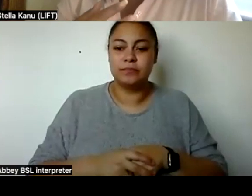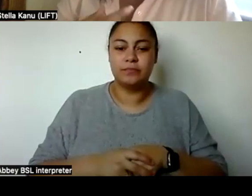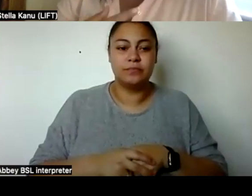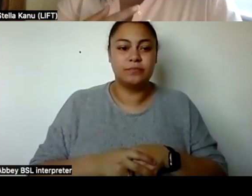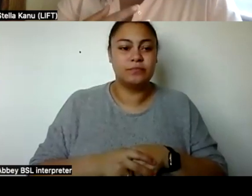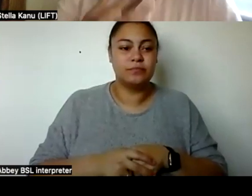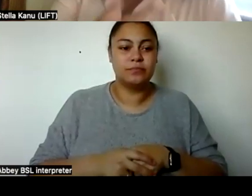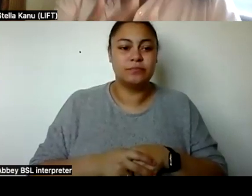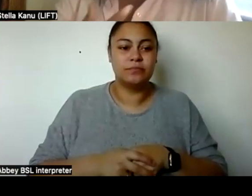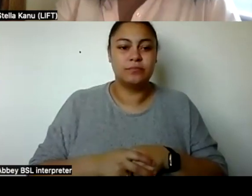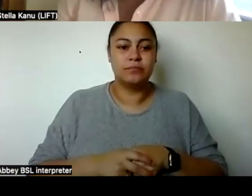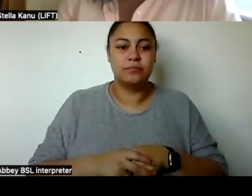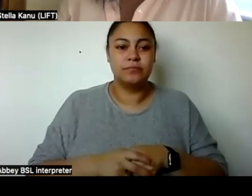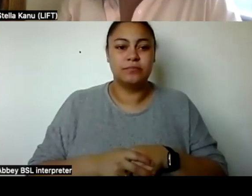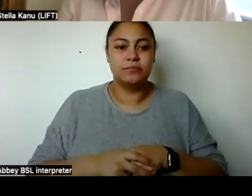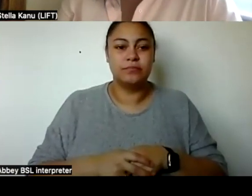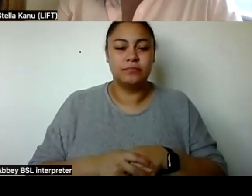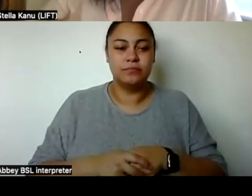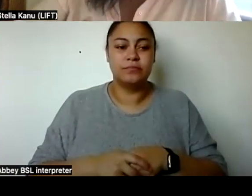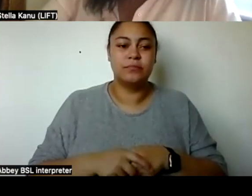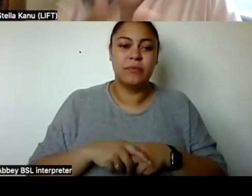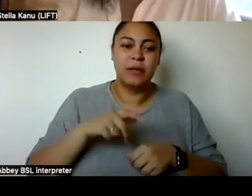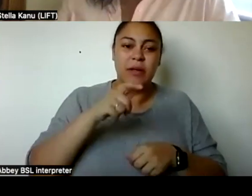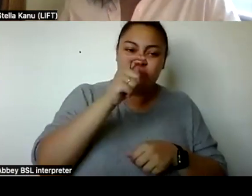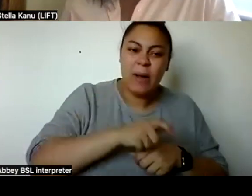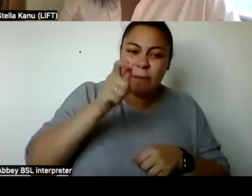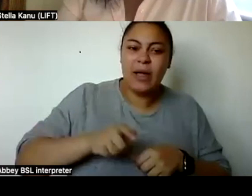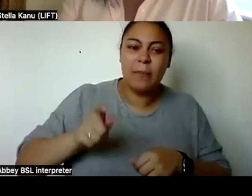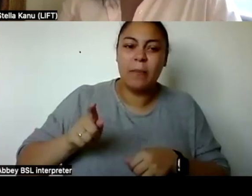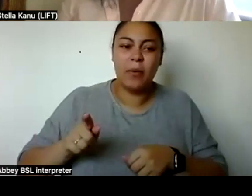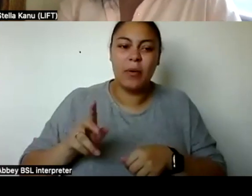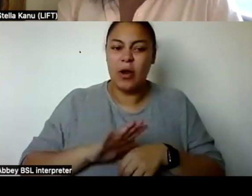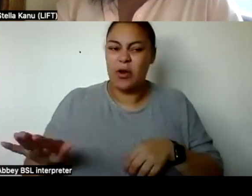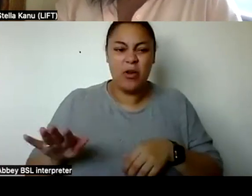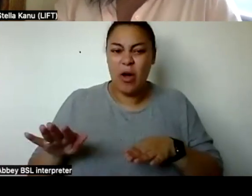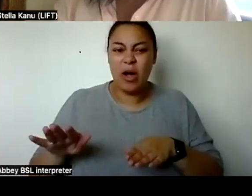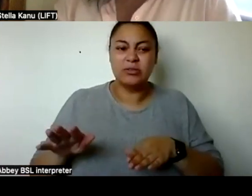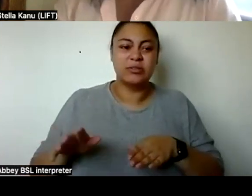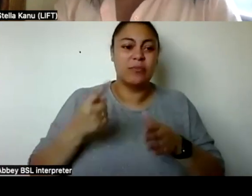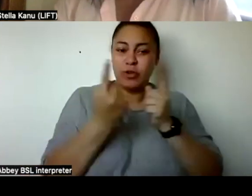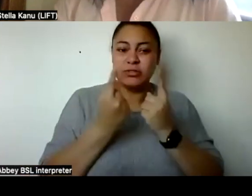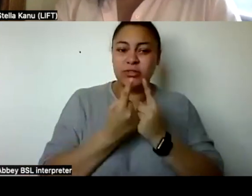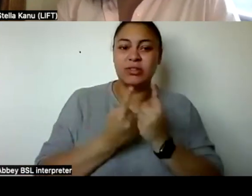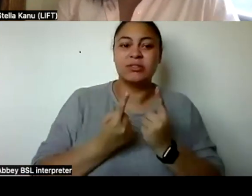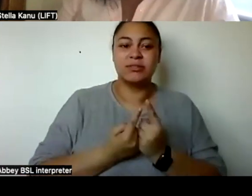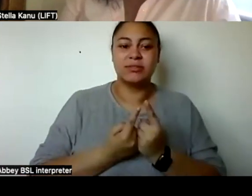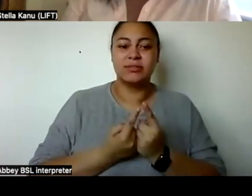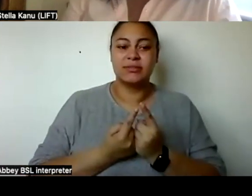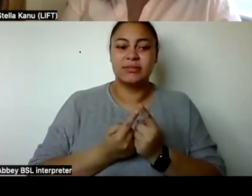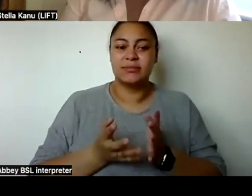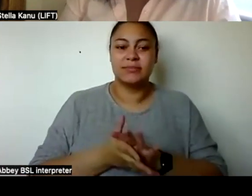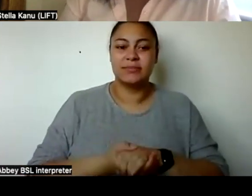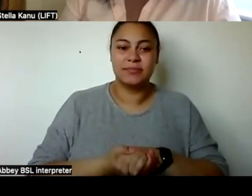being around about people and not product and the space that kind of created. And then I think there's also